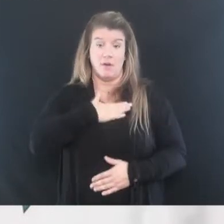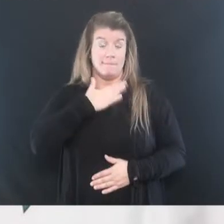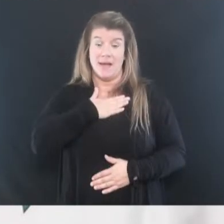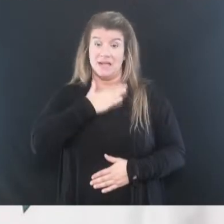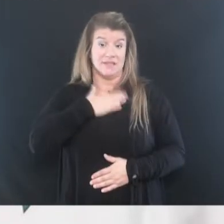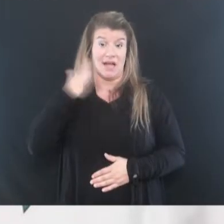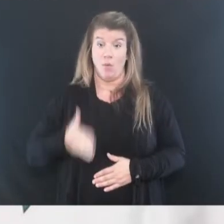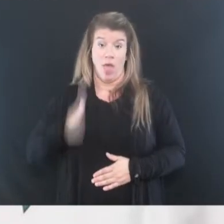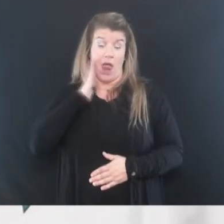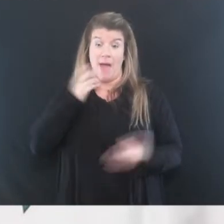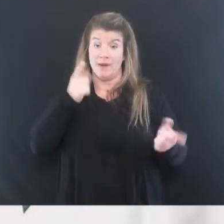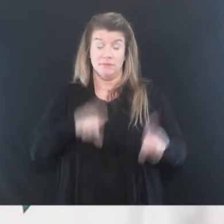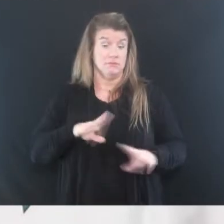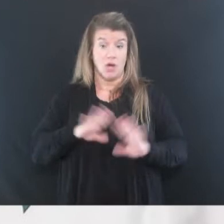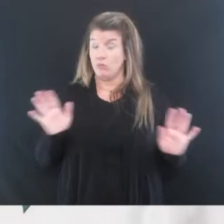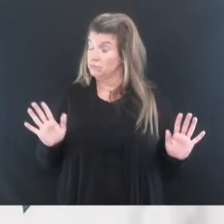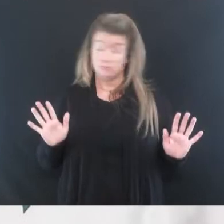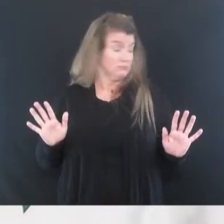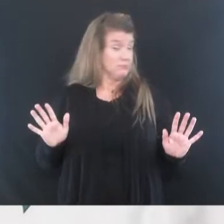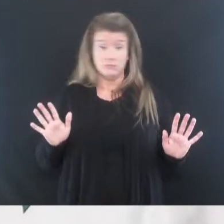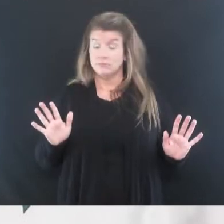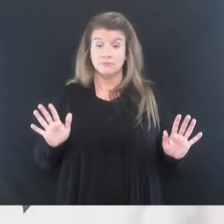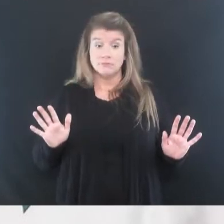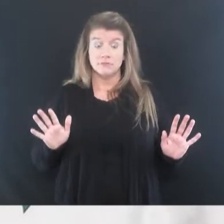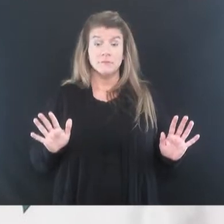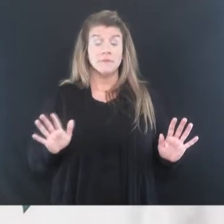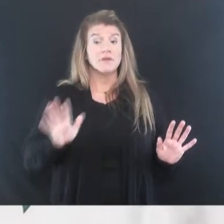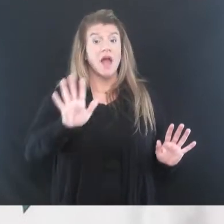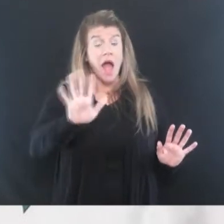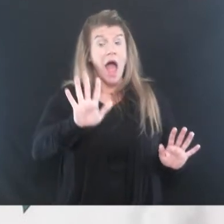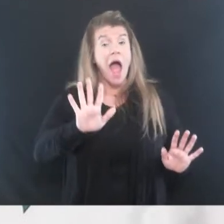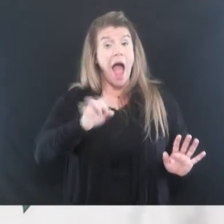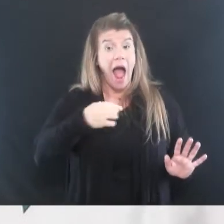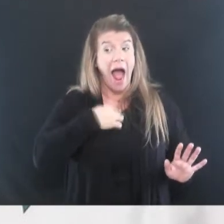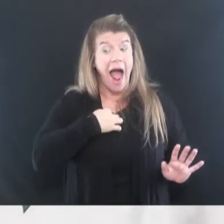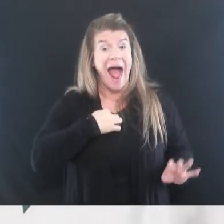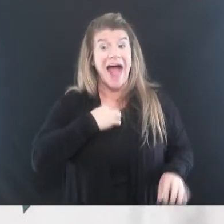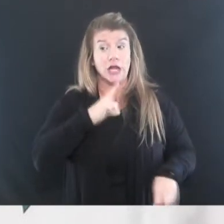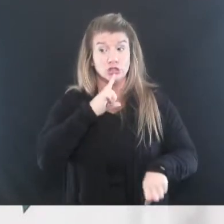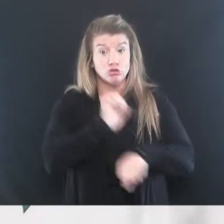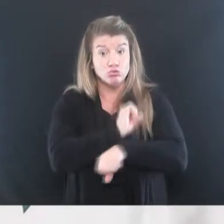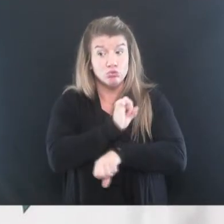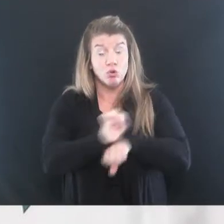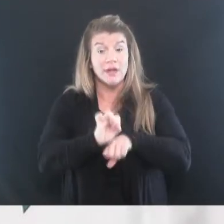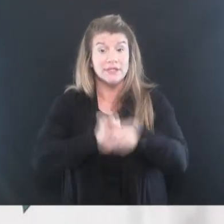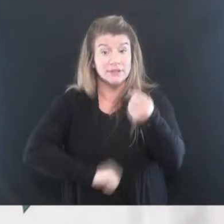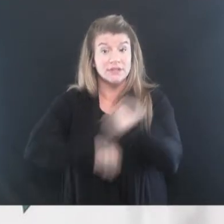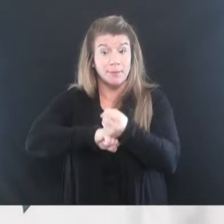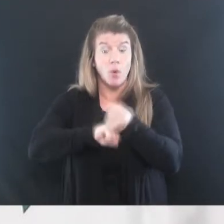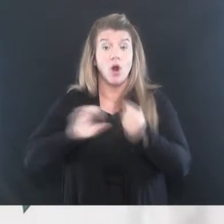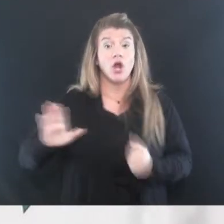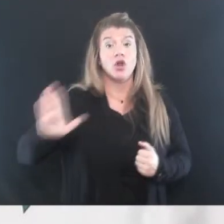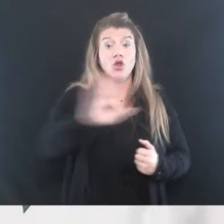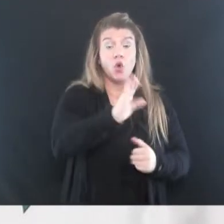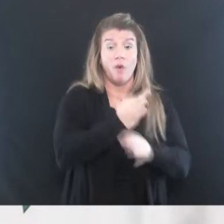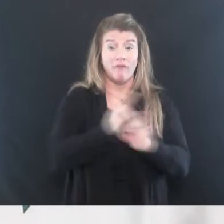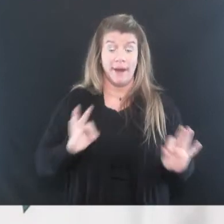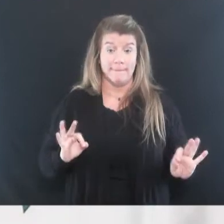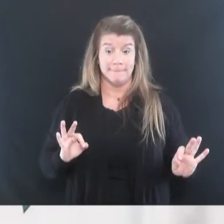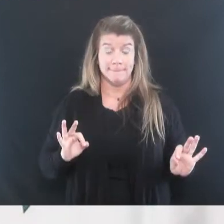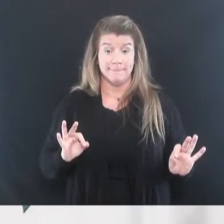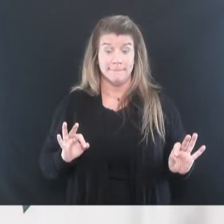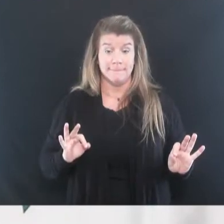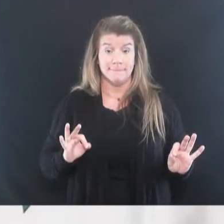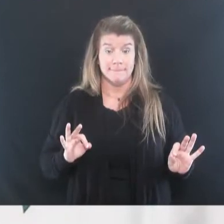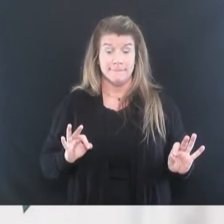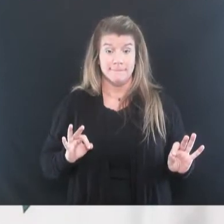No way. I do stand rock solid in everyone's freedom. But that doesn't mean that I